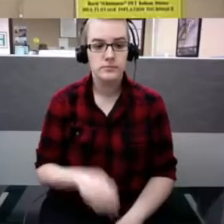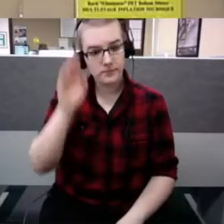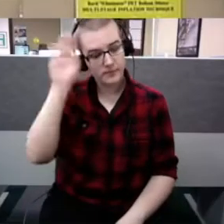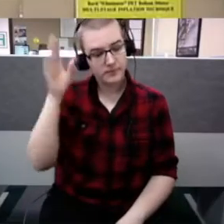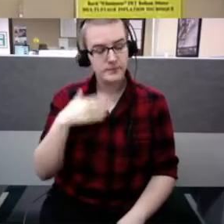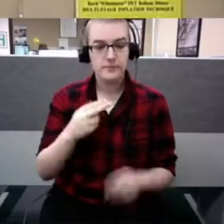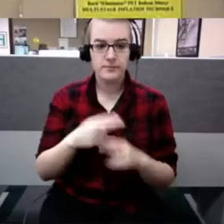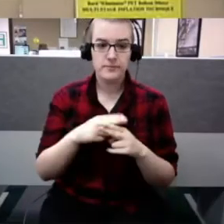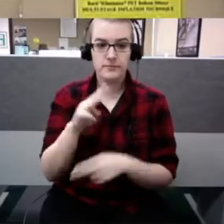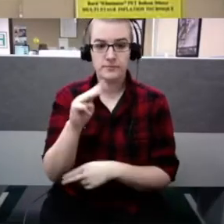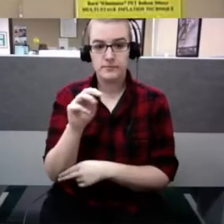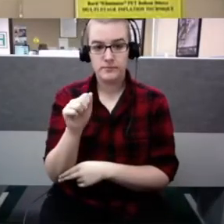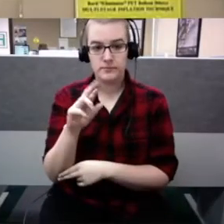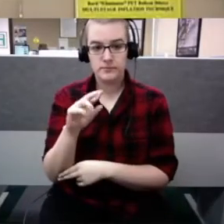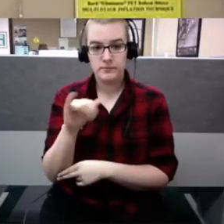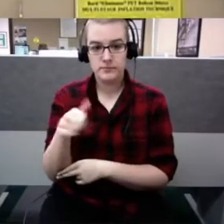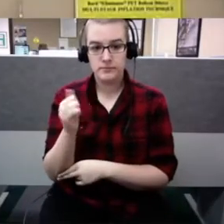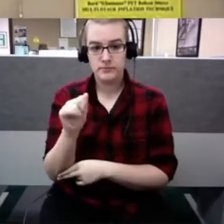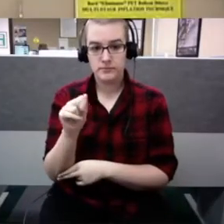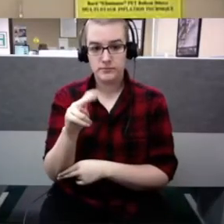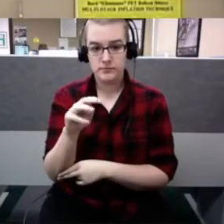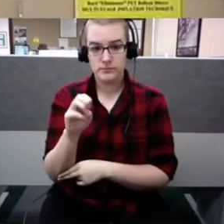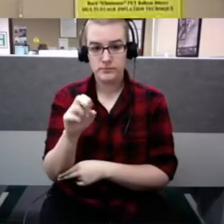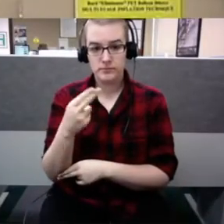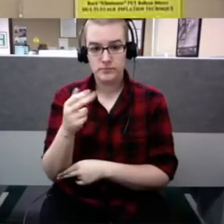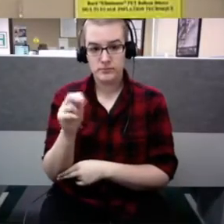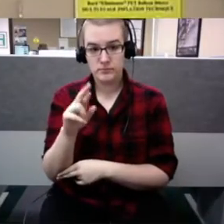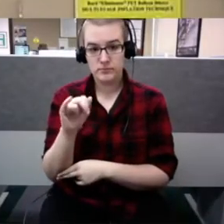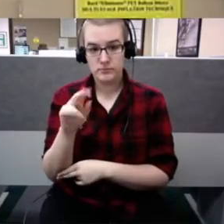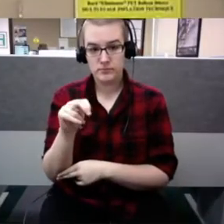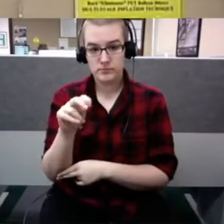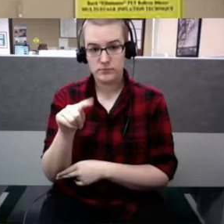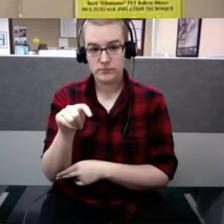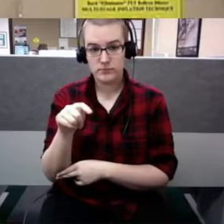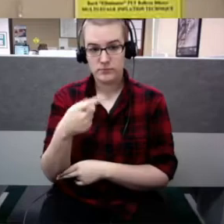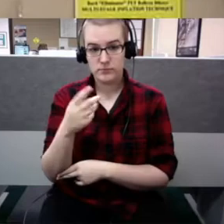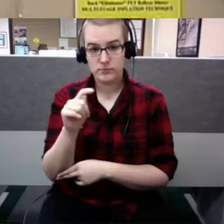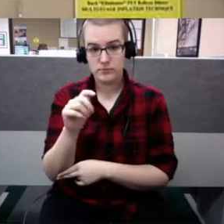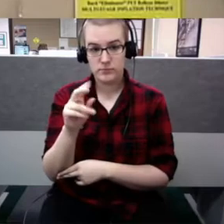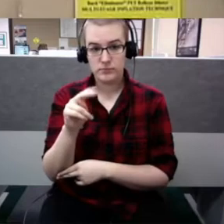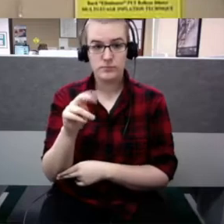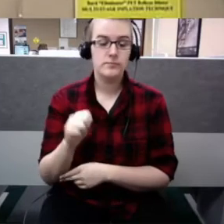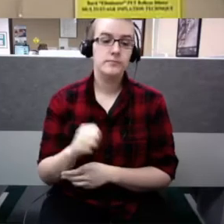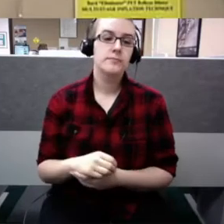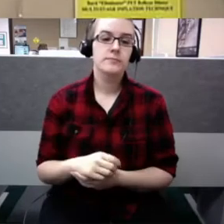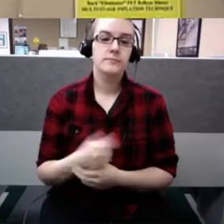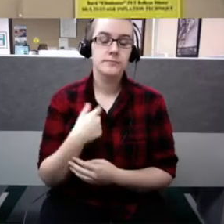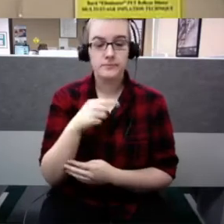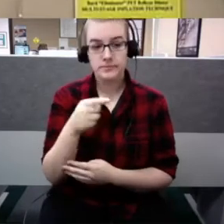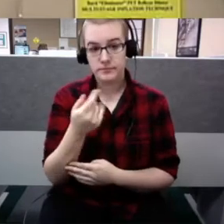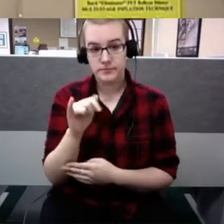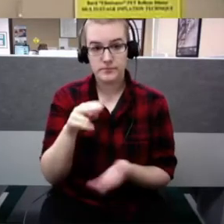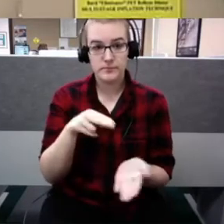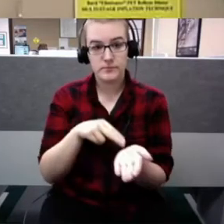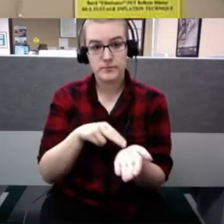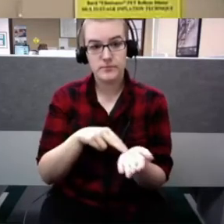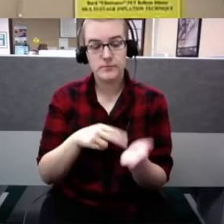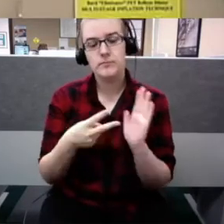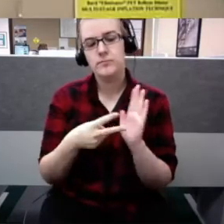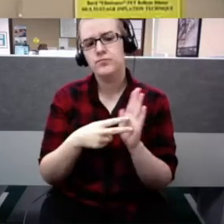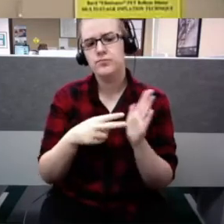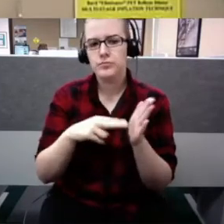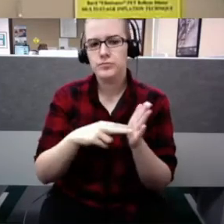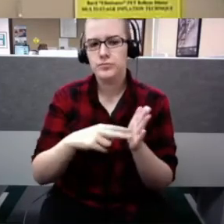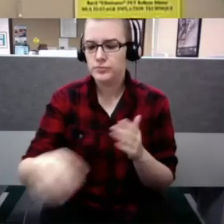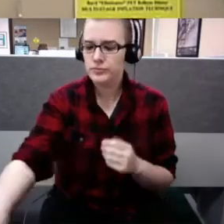Hi, my name is Mary Jane Harrington. I'm a GI nurse with Health Partners Riverside. GI stands for gastroenterology.